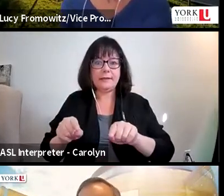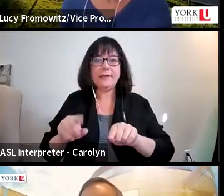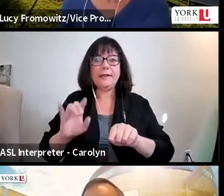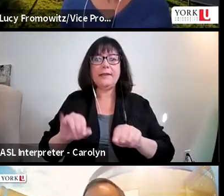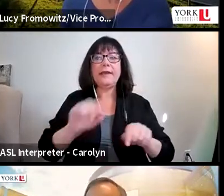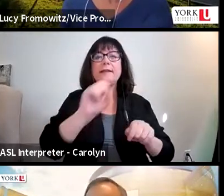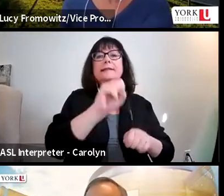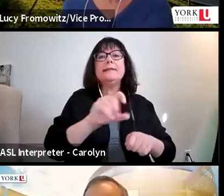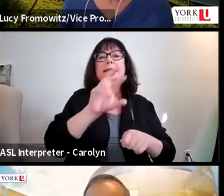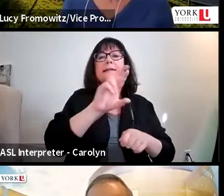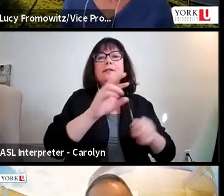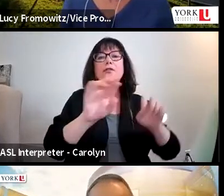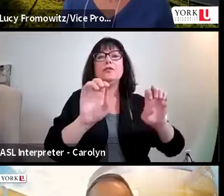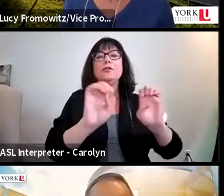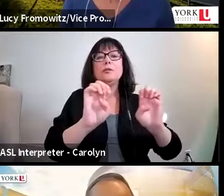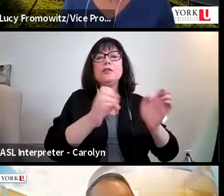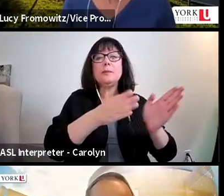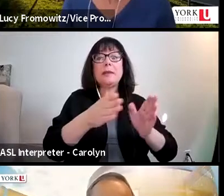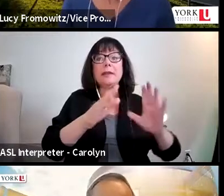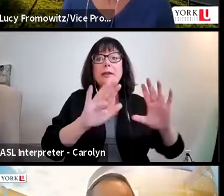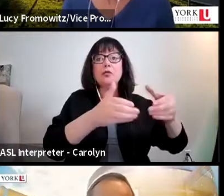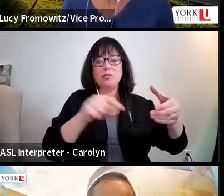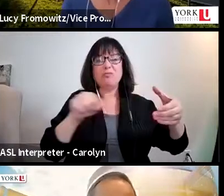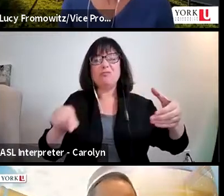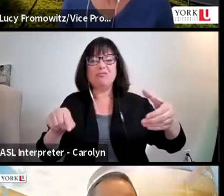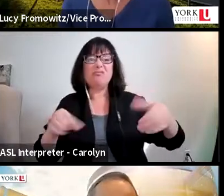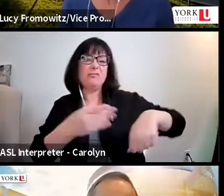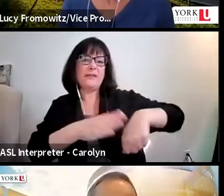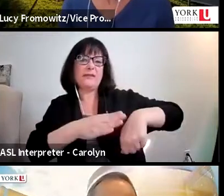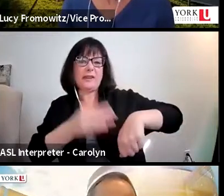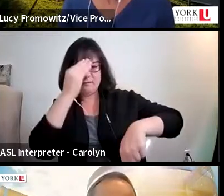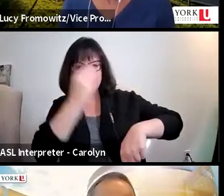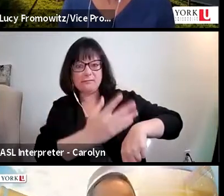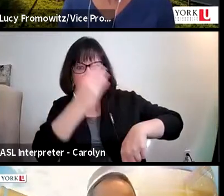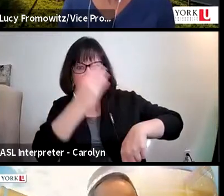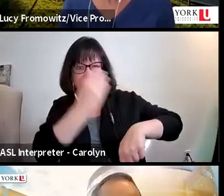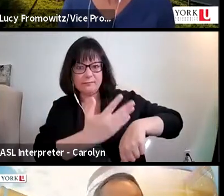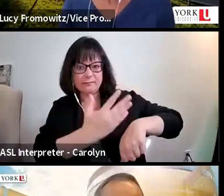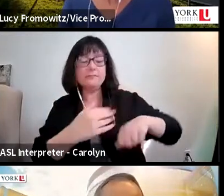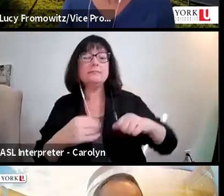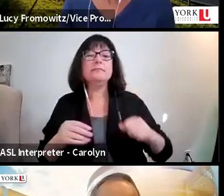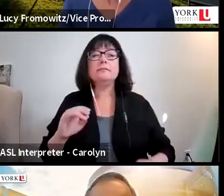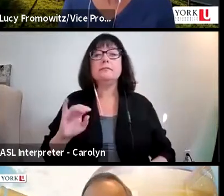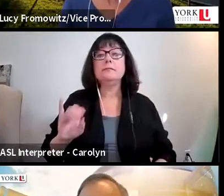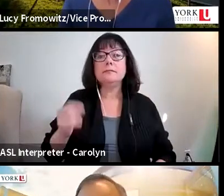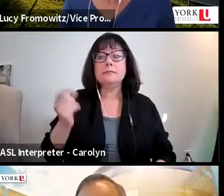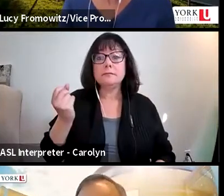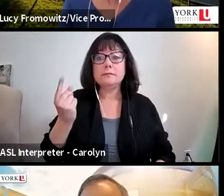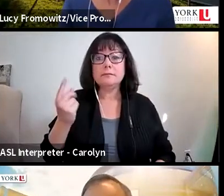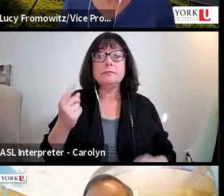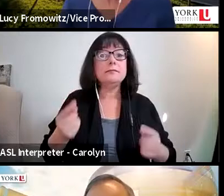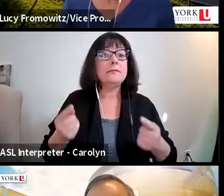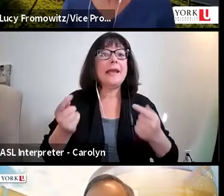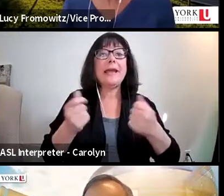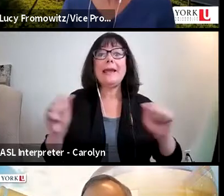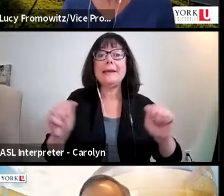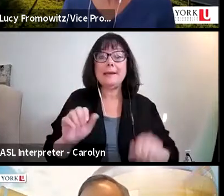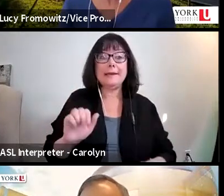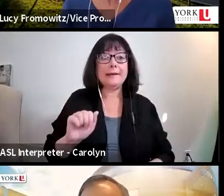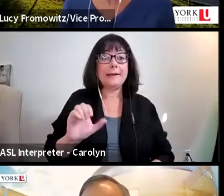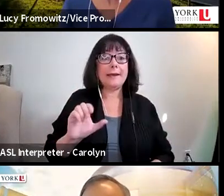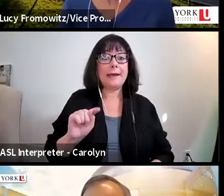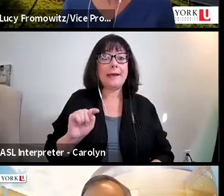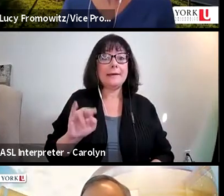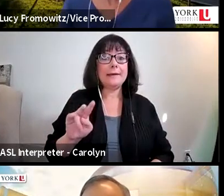group, that we in all cases, when it comes to active cases on campus and how